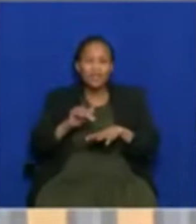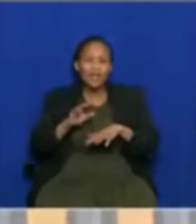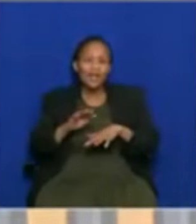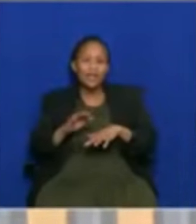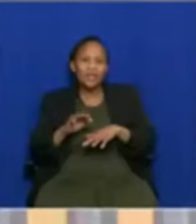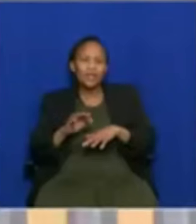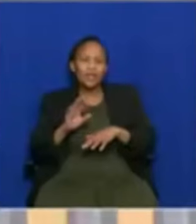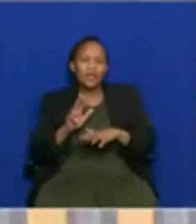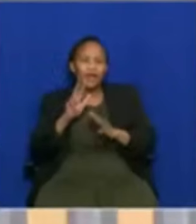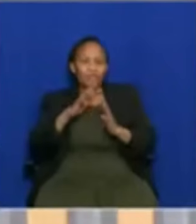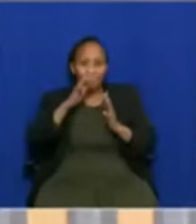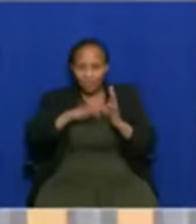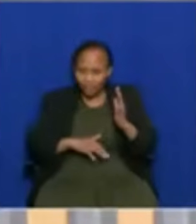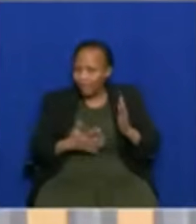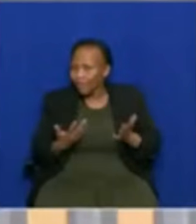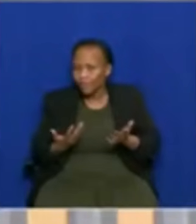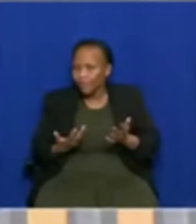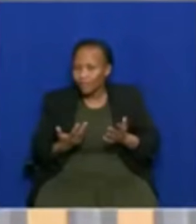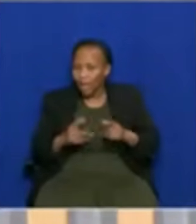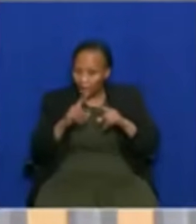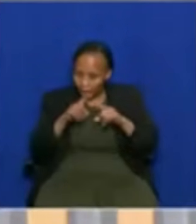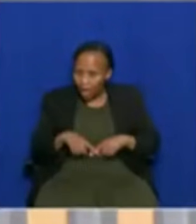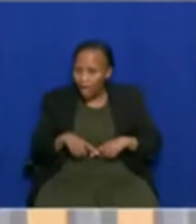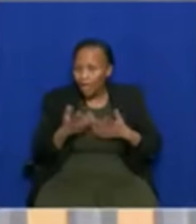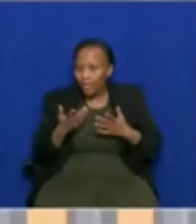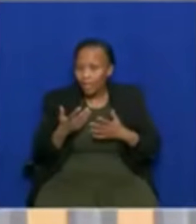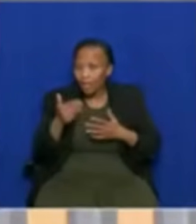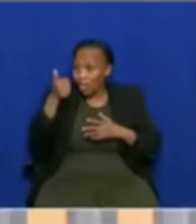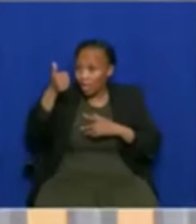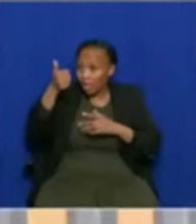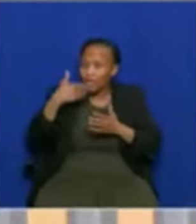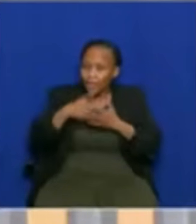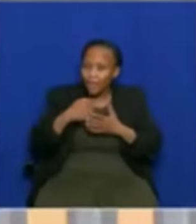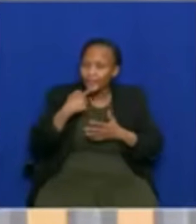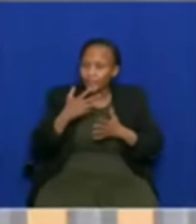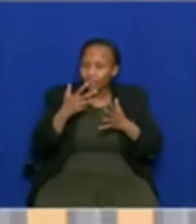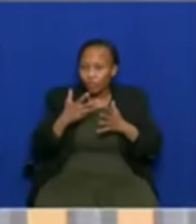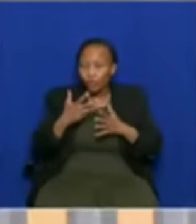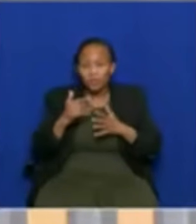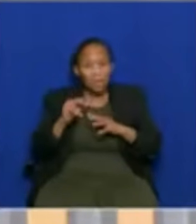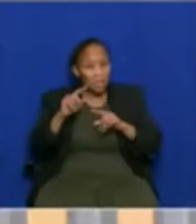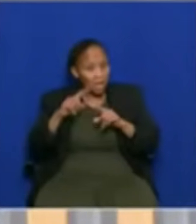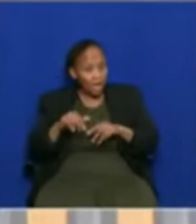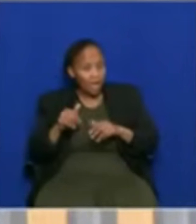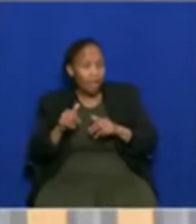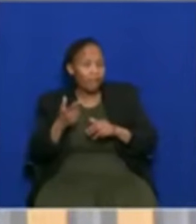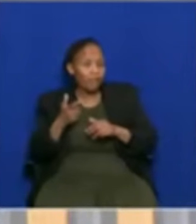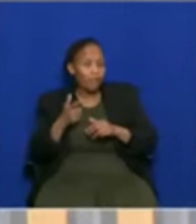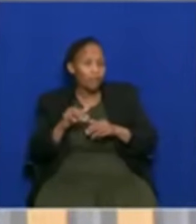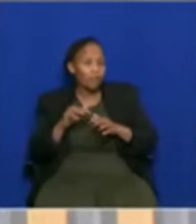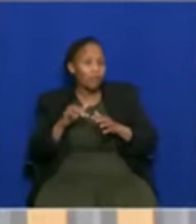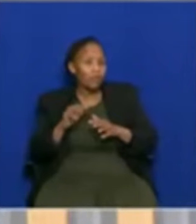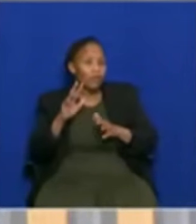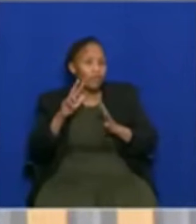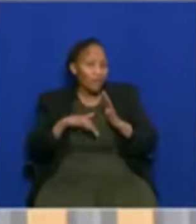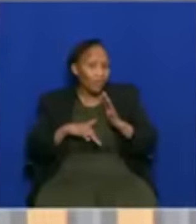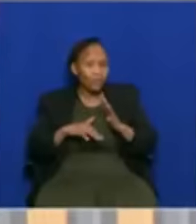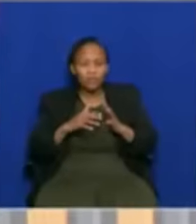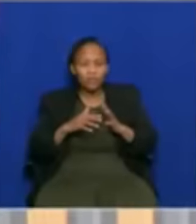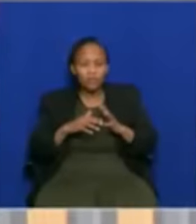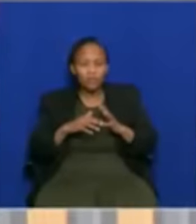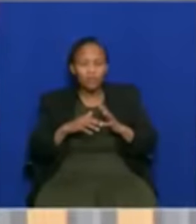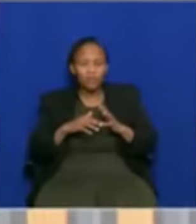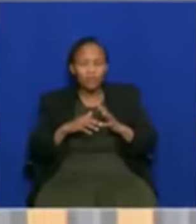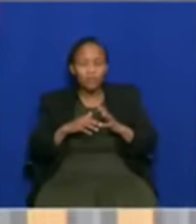your affidavit to approve this charge sheet. And